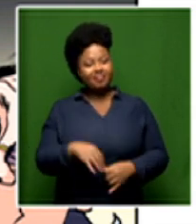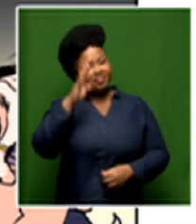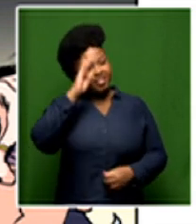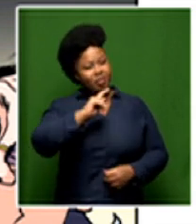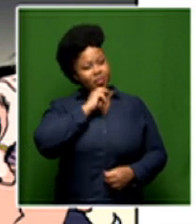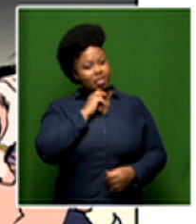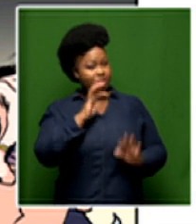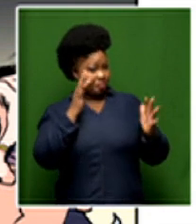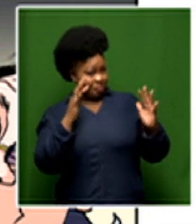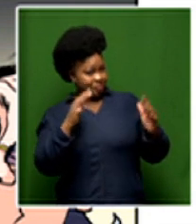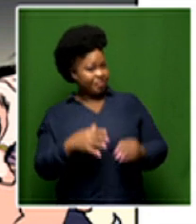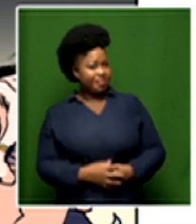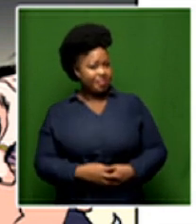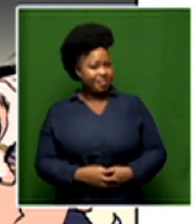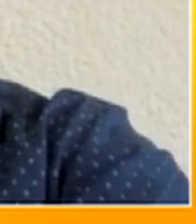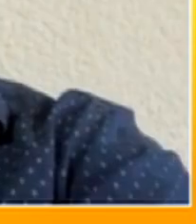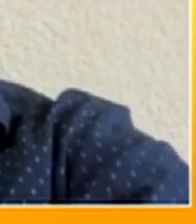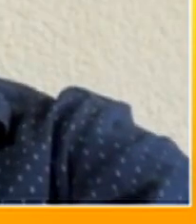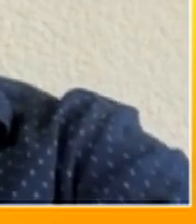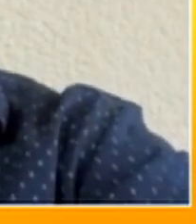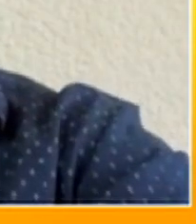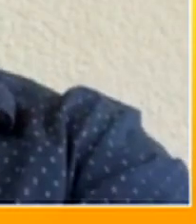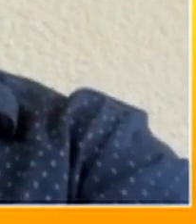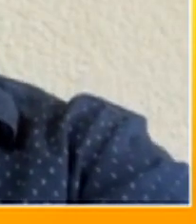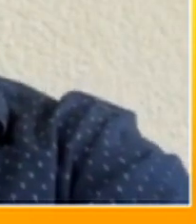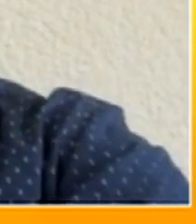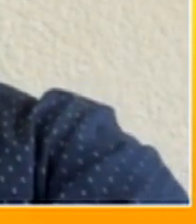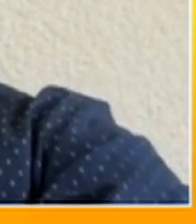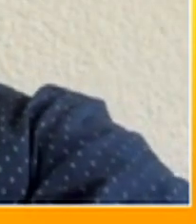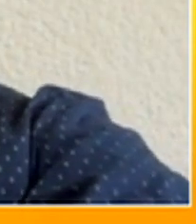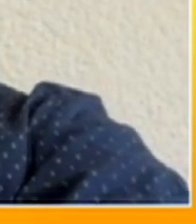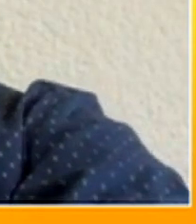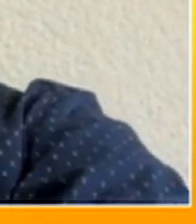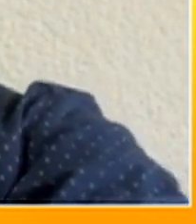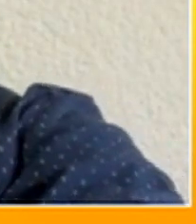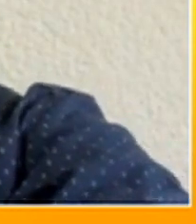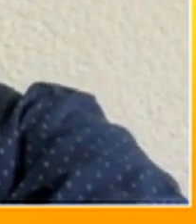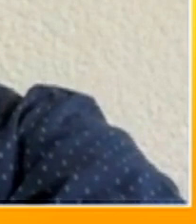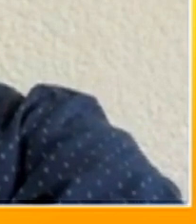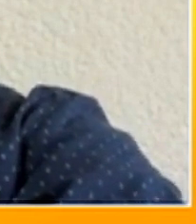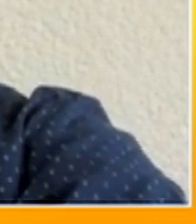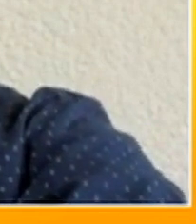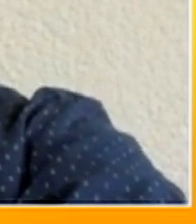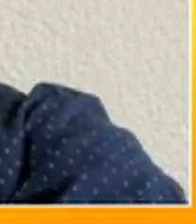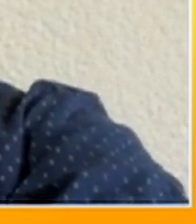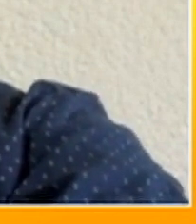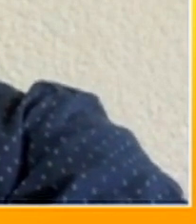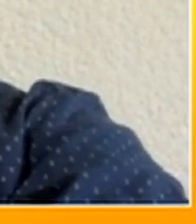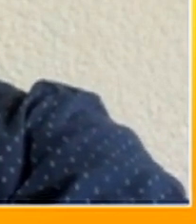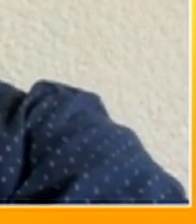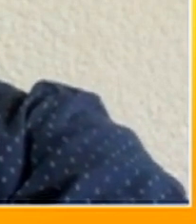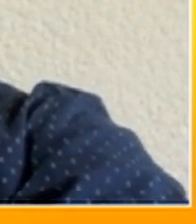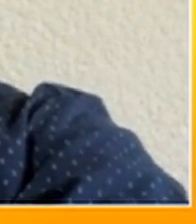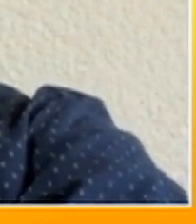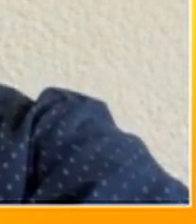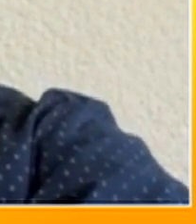morning and congratulations. Good morning and thank you very much. I appreciate that.